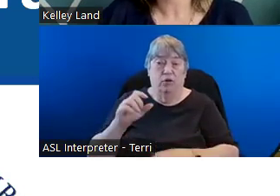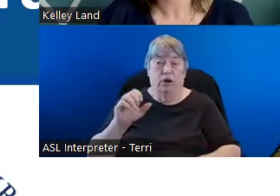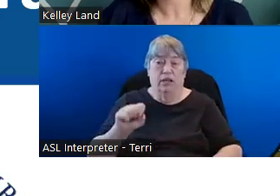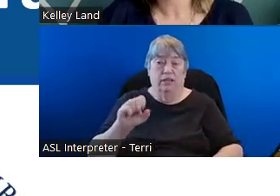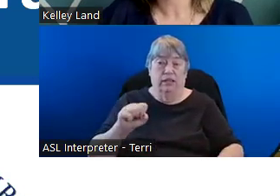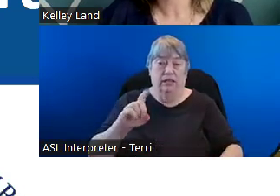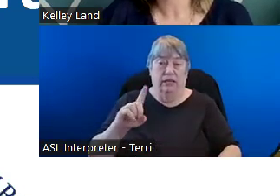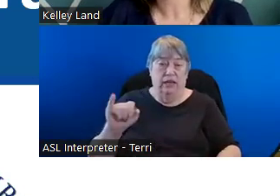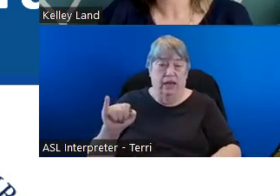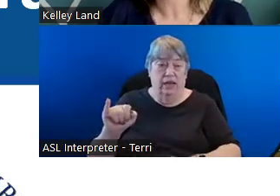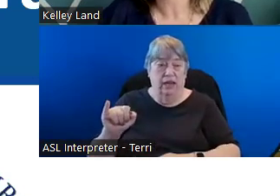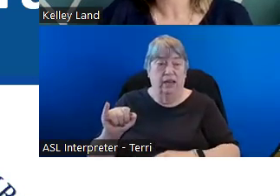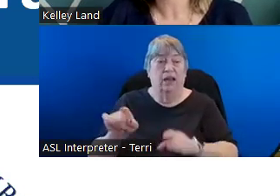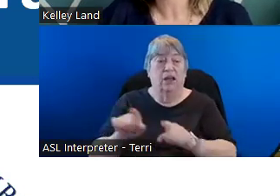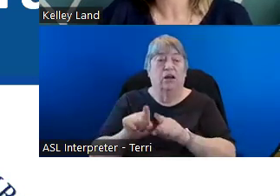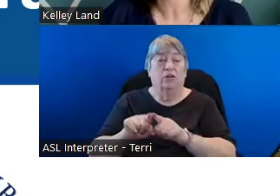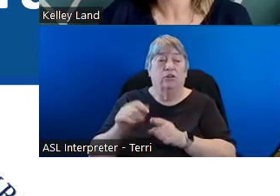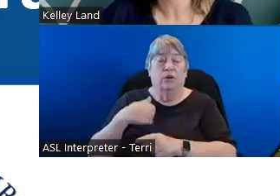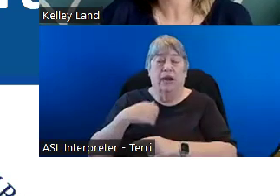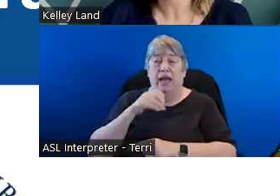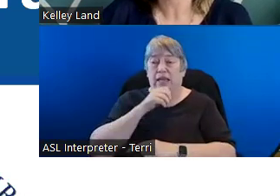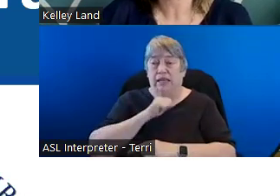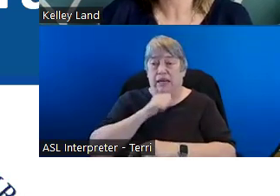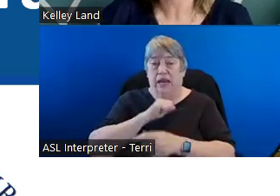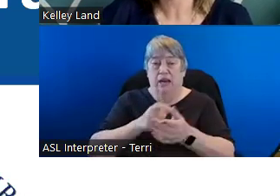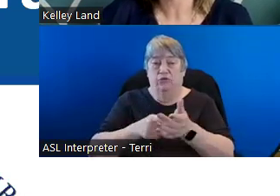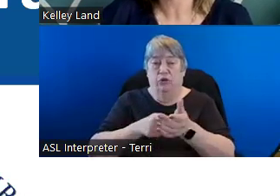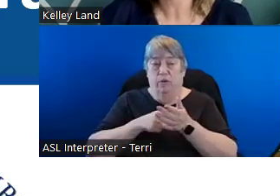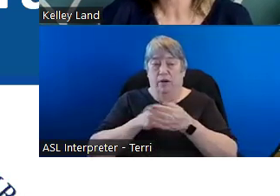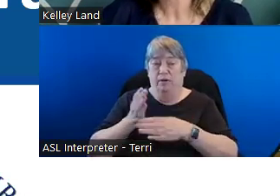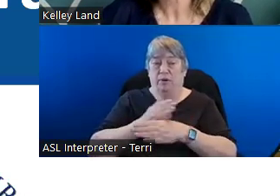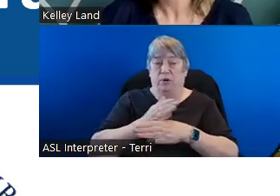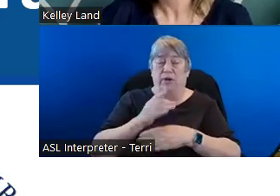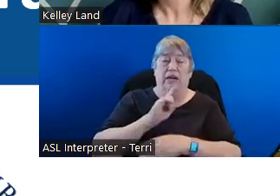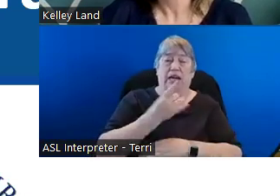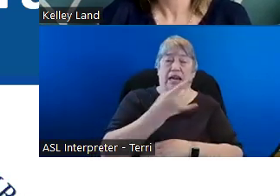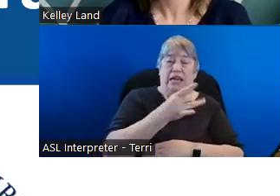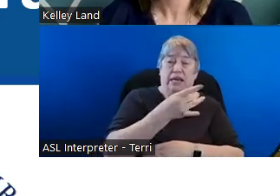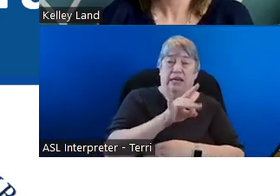an age requirement between 18 to 64 to use this program.